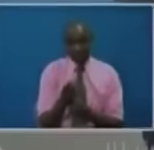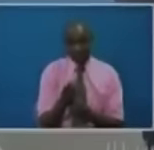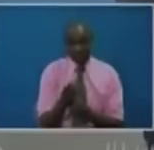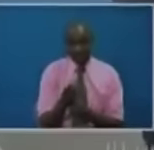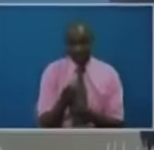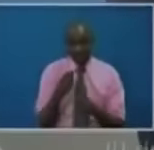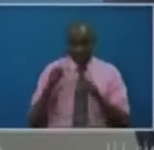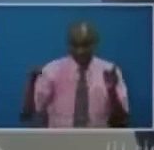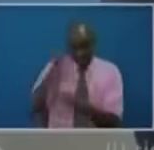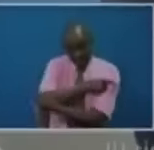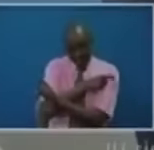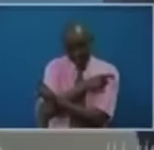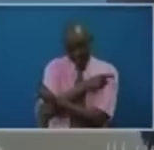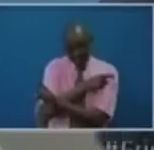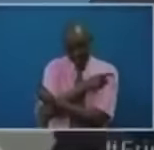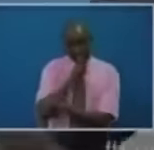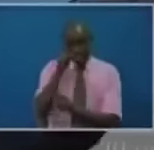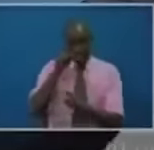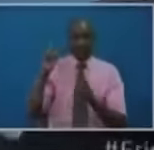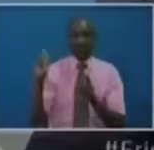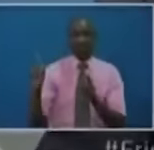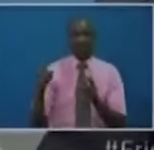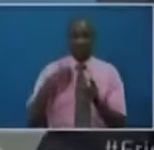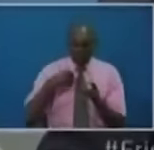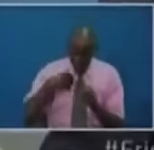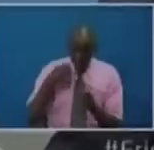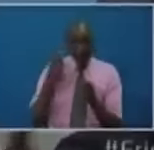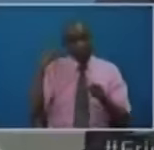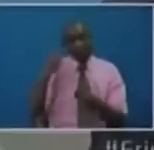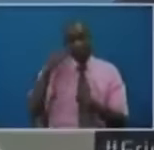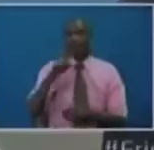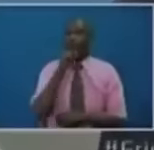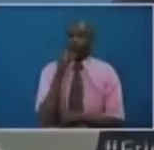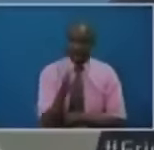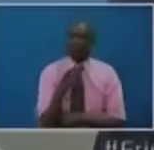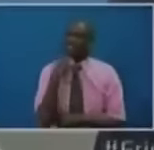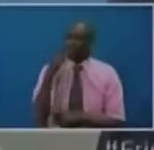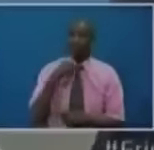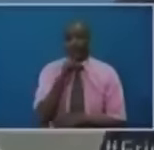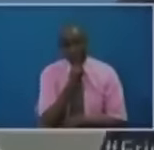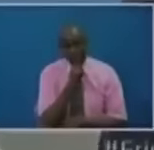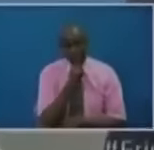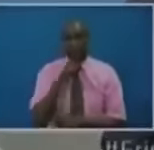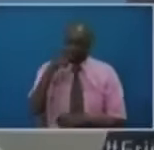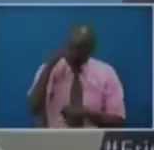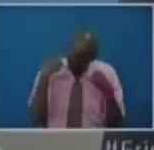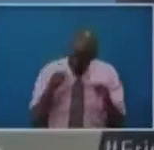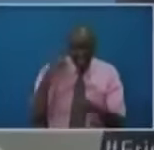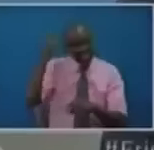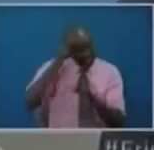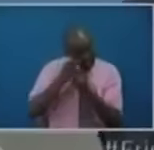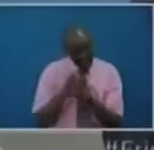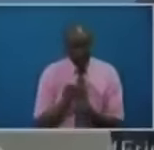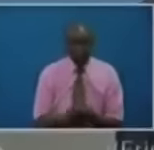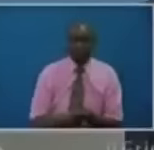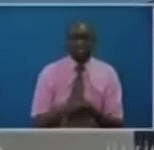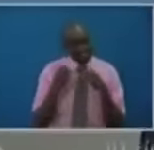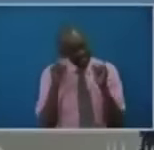turns. Okay. Yeah? But I have never beaten the boy. Uh-huh. I was telling my boy, mm-hmm. please can you try next term? At